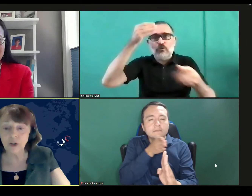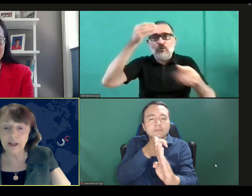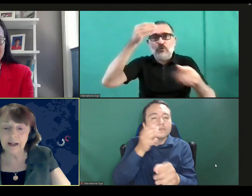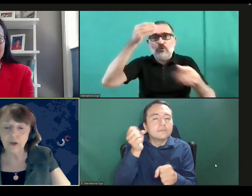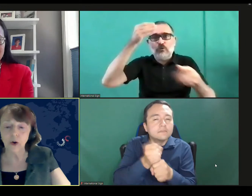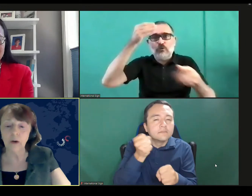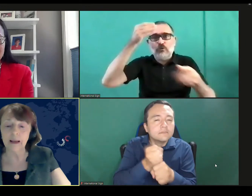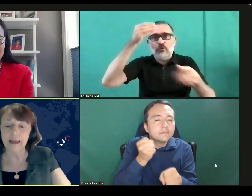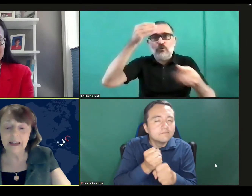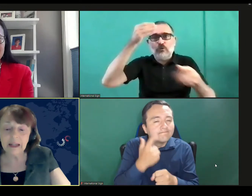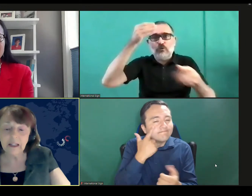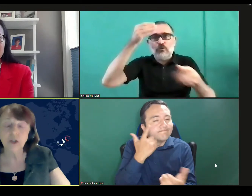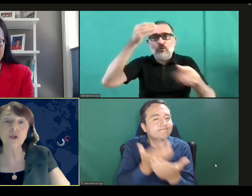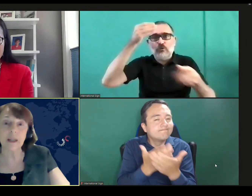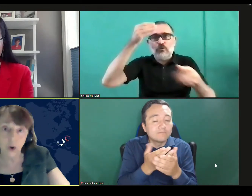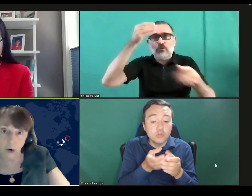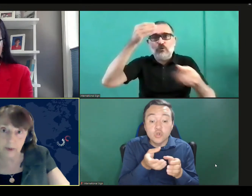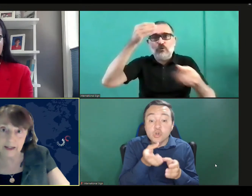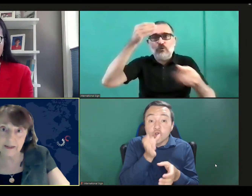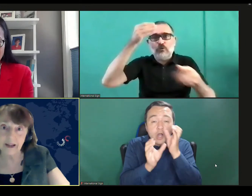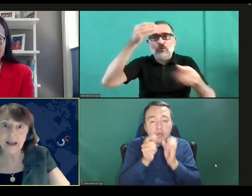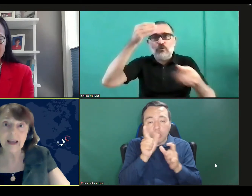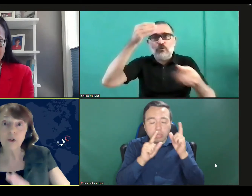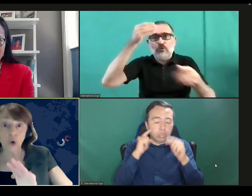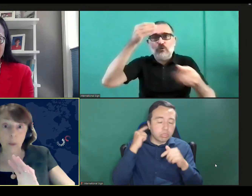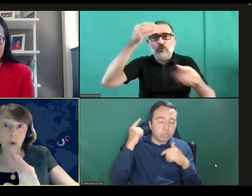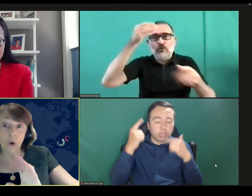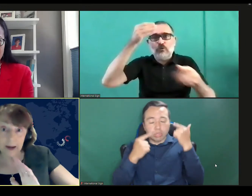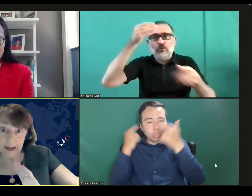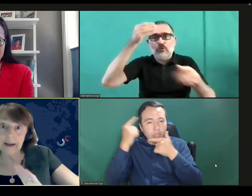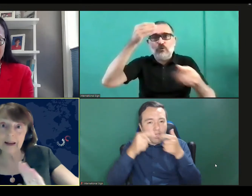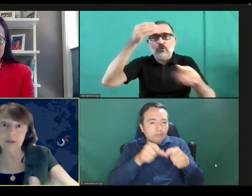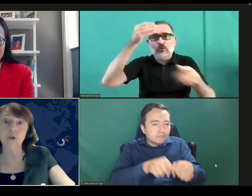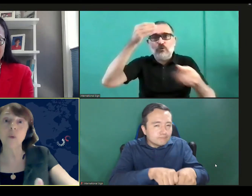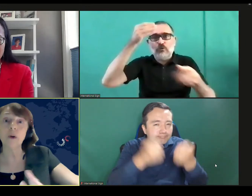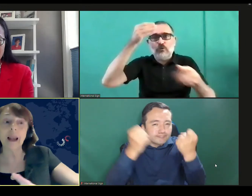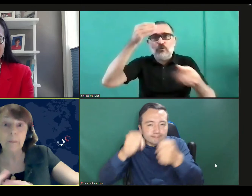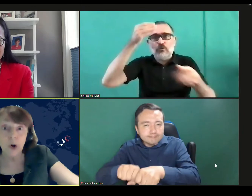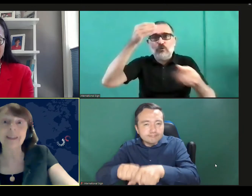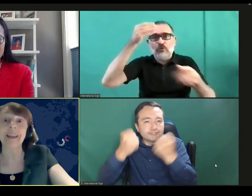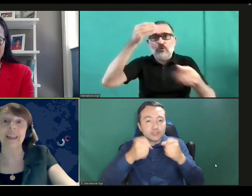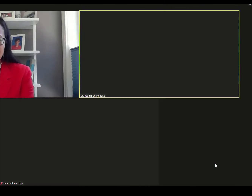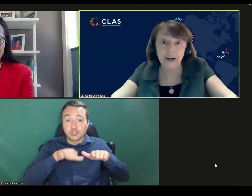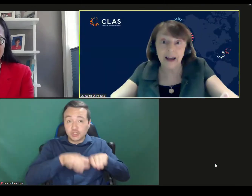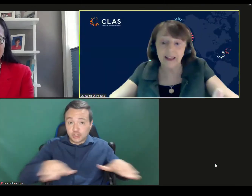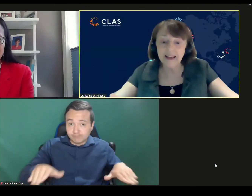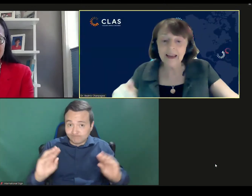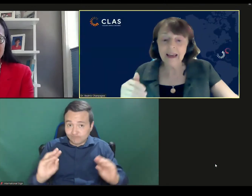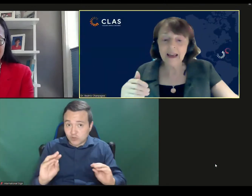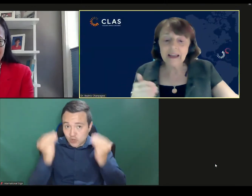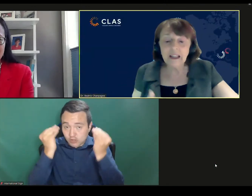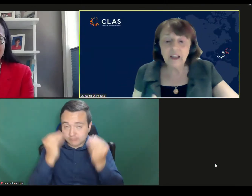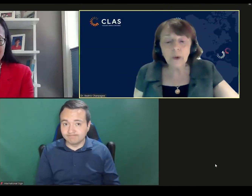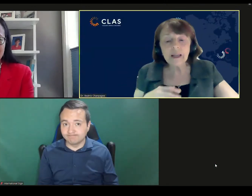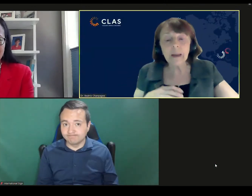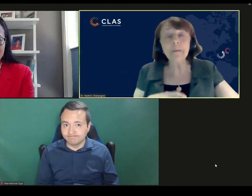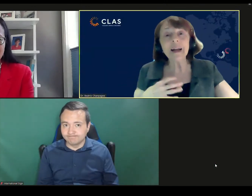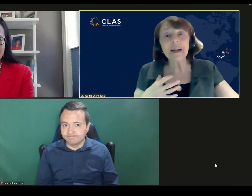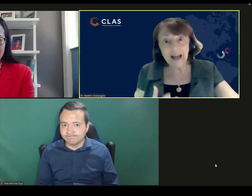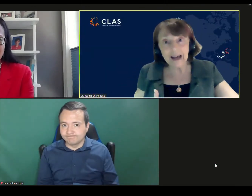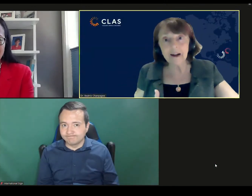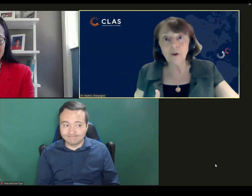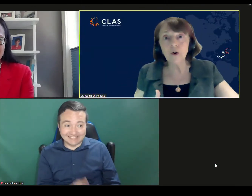are trying to focus on the damages caused by alcohol to children and young people